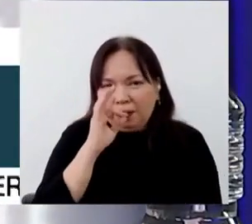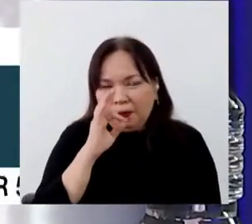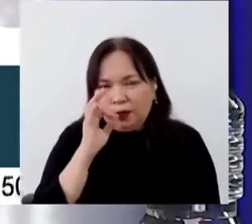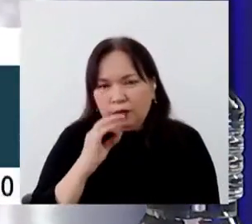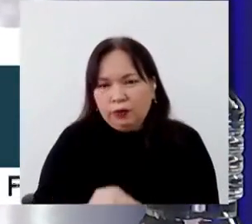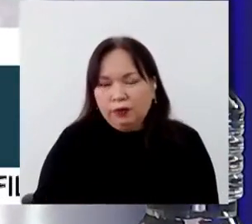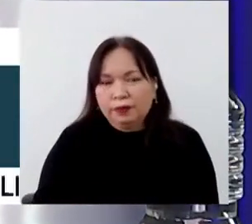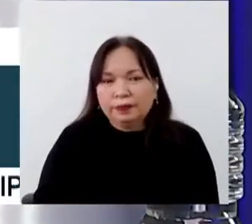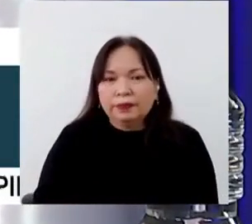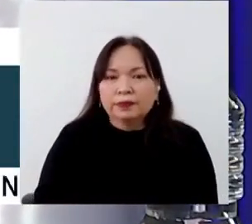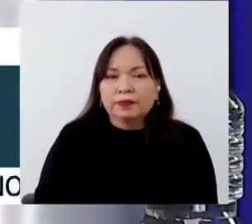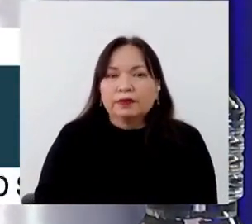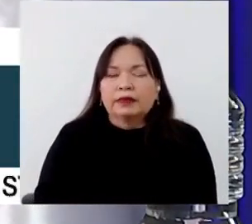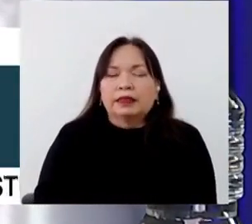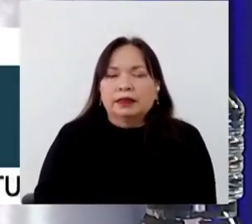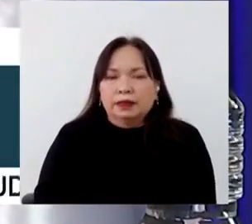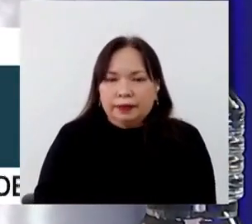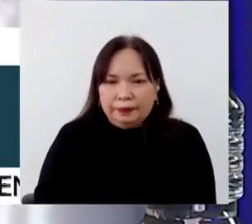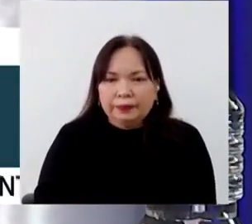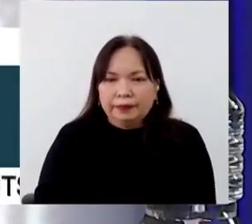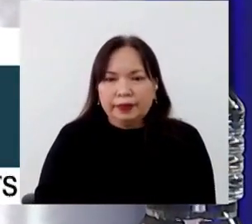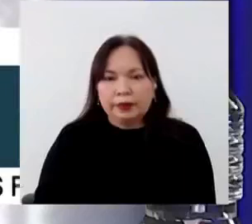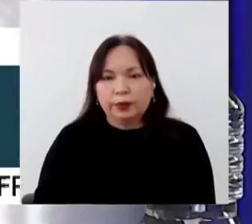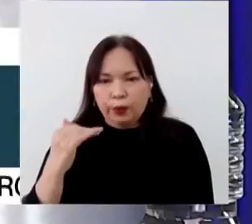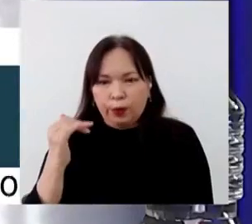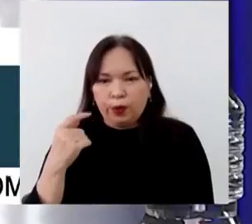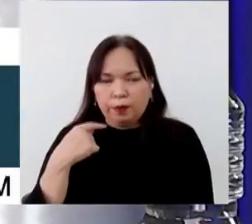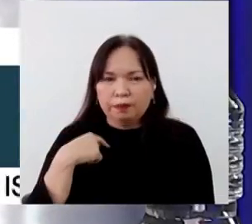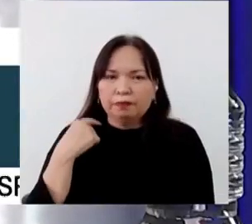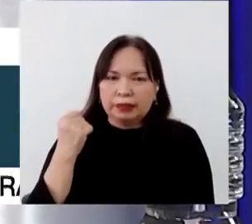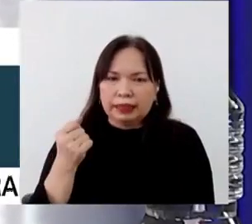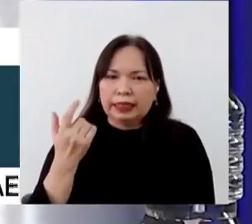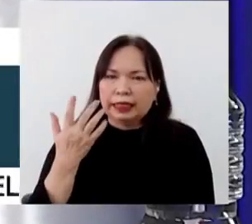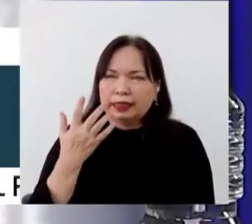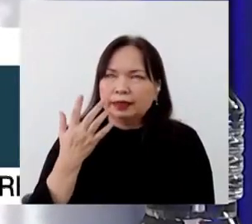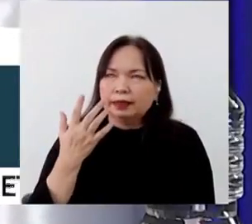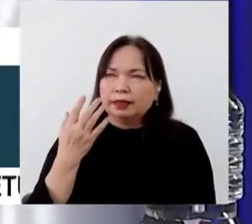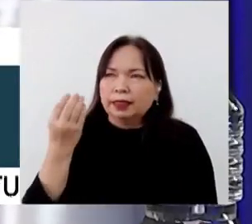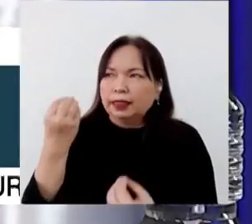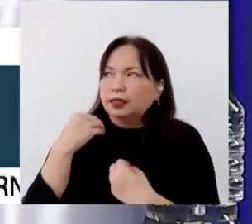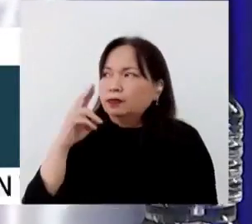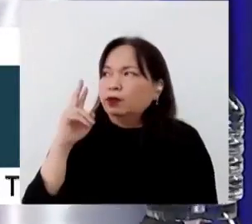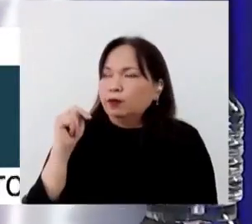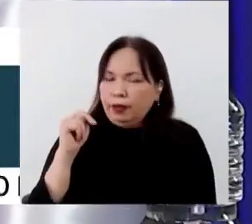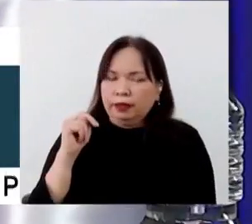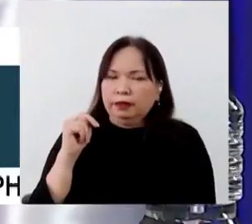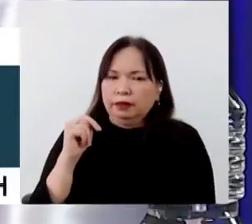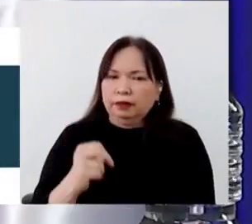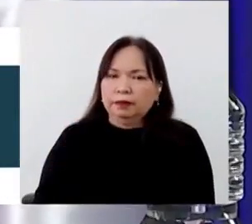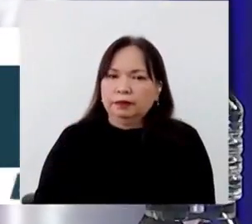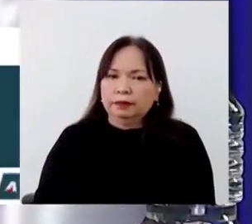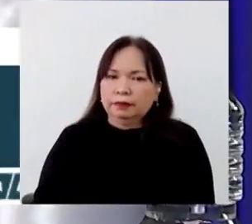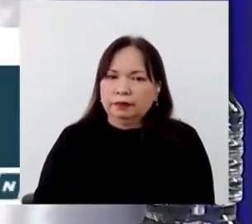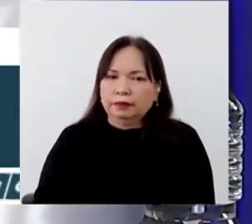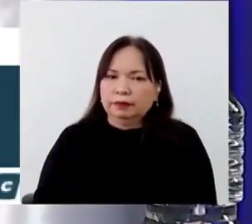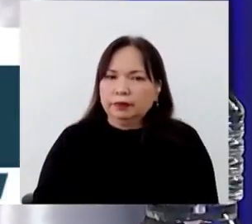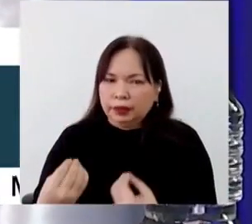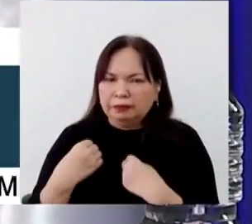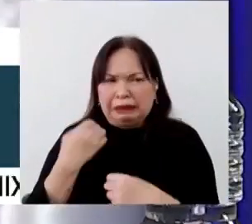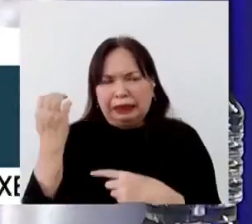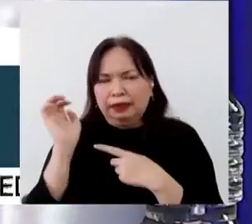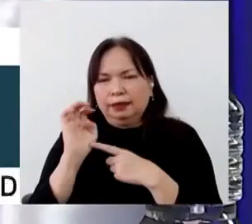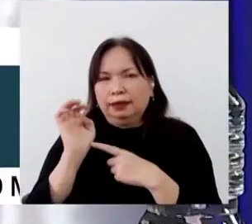eventually we'll be able to have that humanitarian corridor. But we have to be ready. It could be any time in the